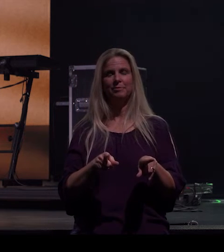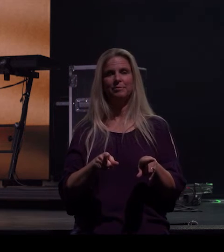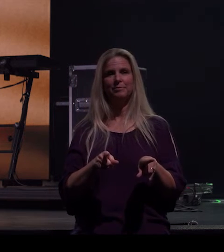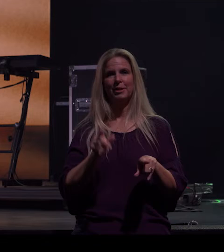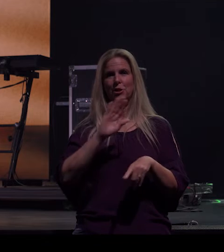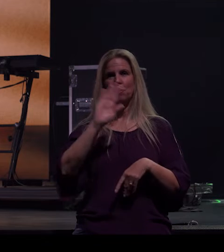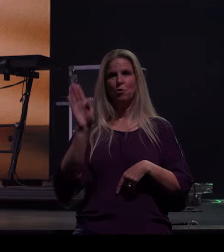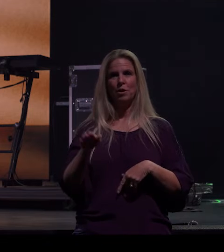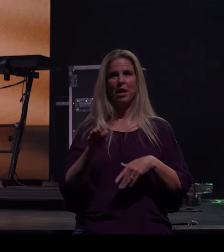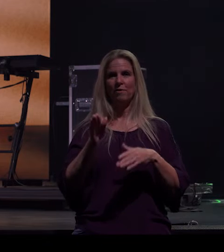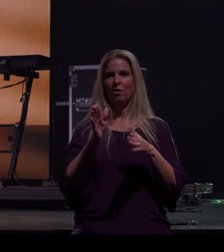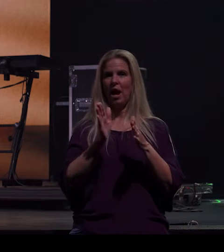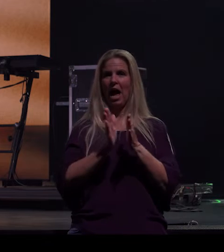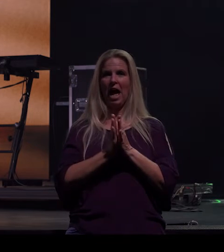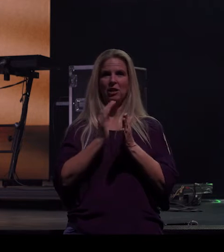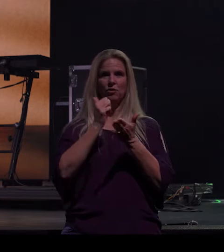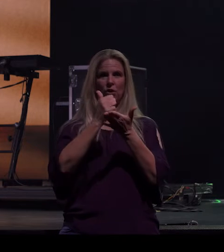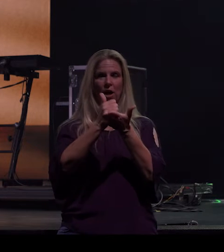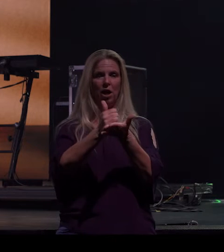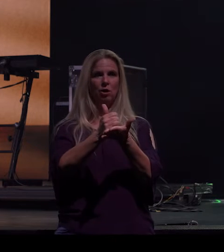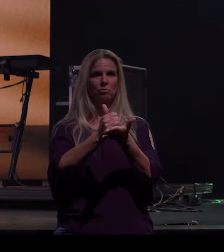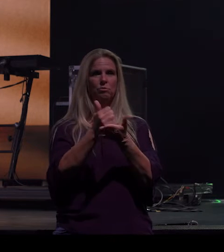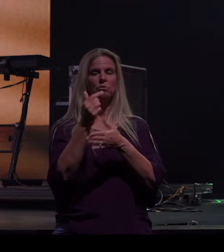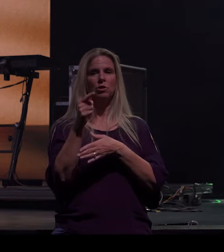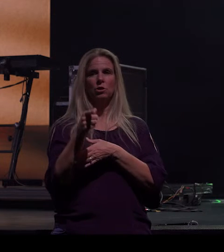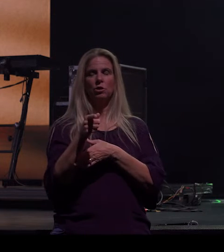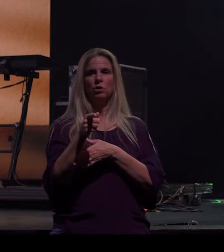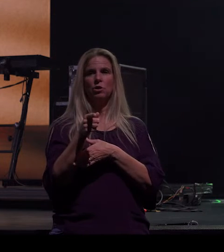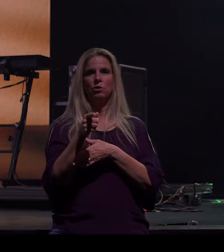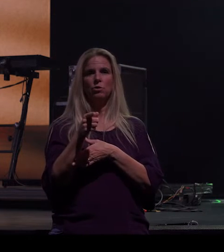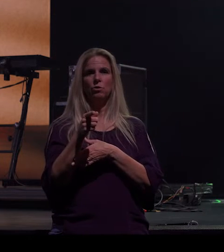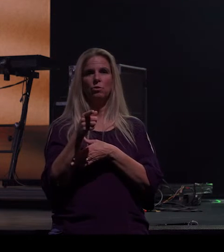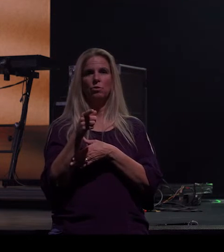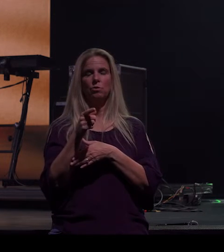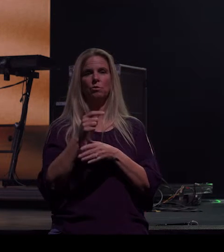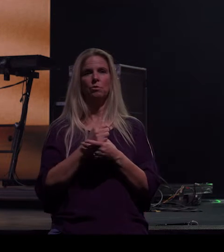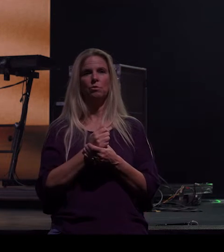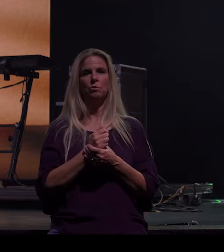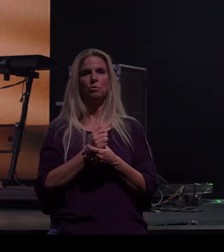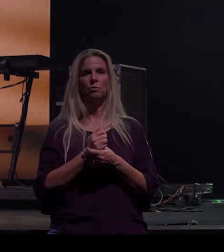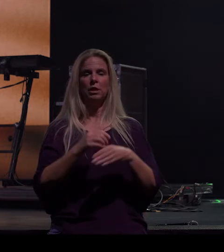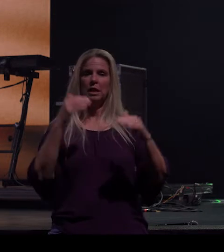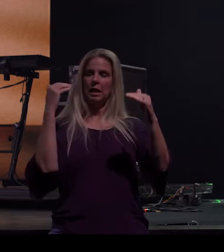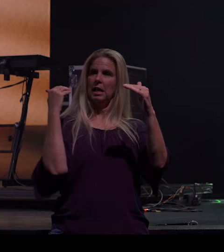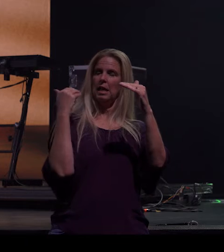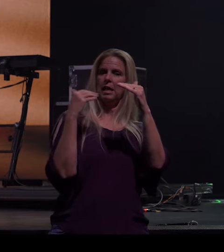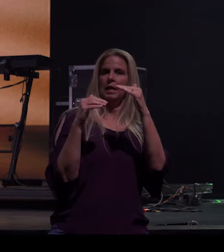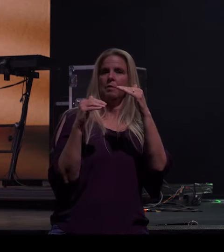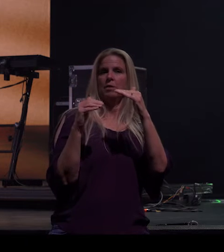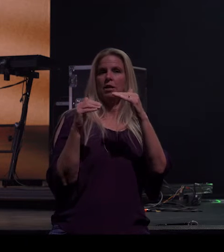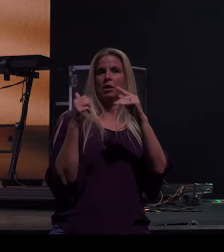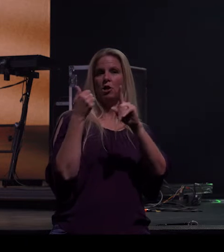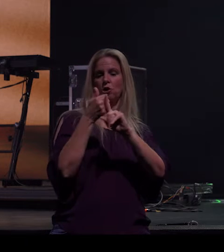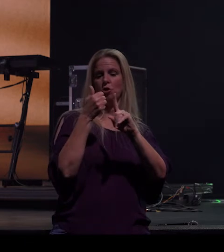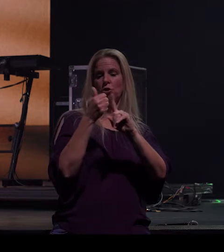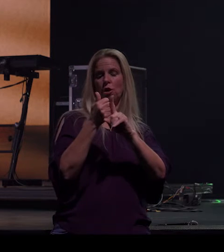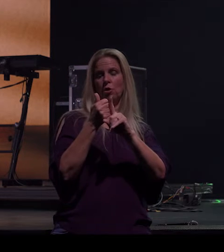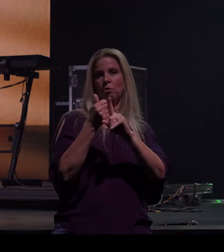help, you will immediately become the bottleneck for your growth and everyone else's growth around you.